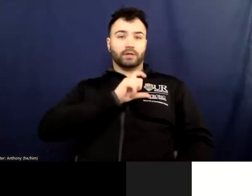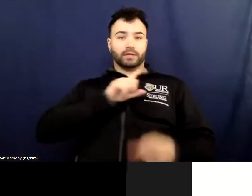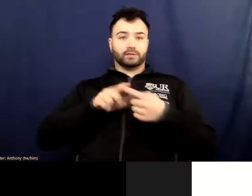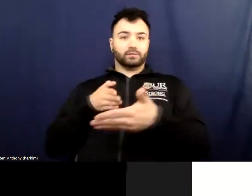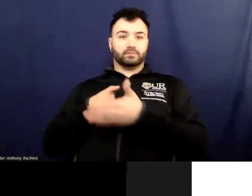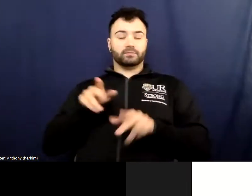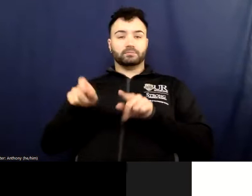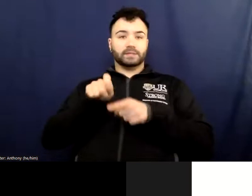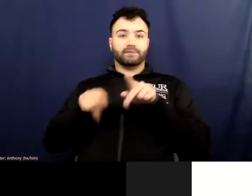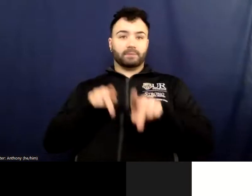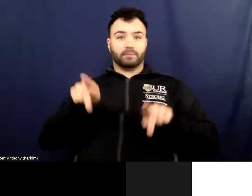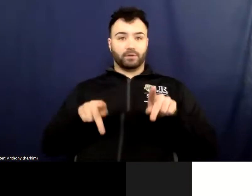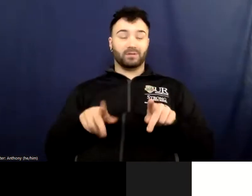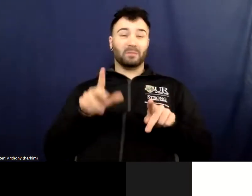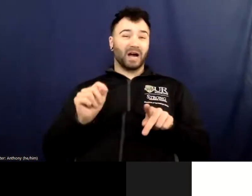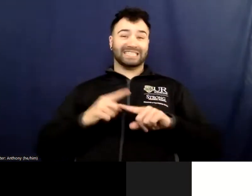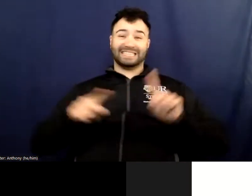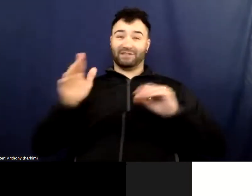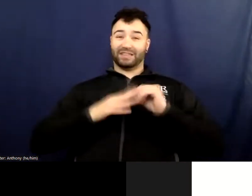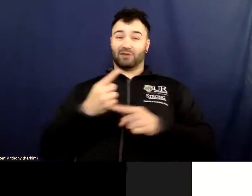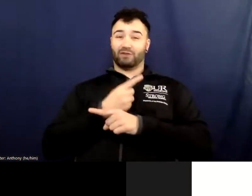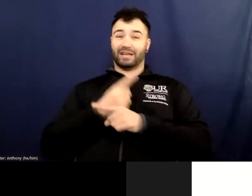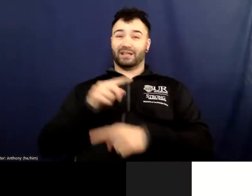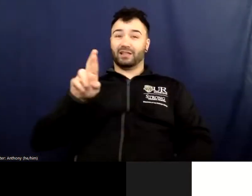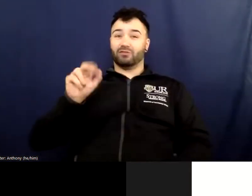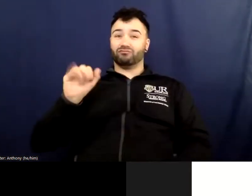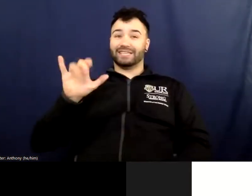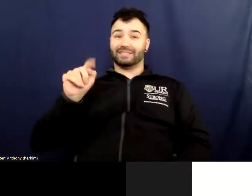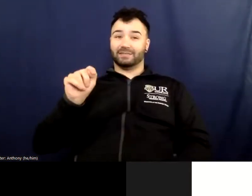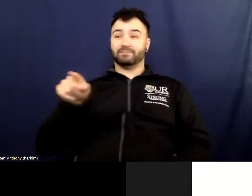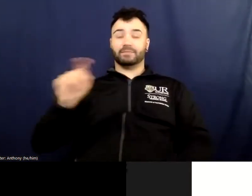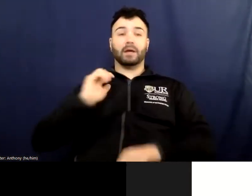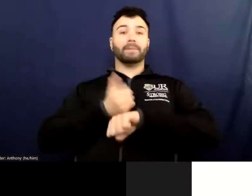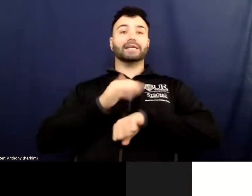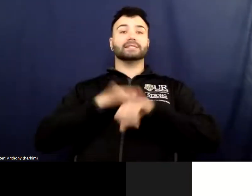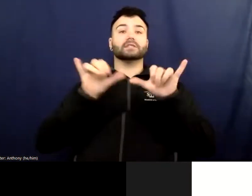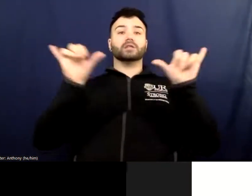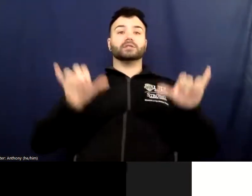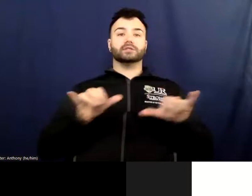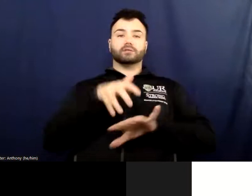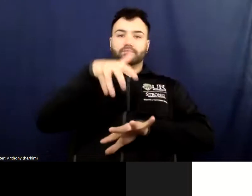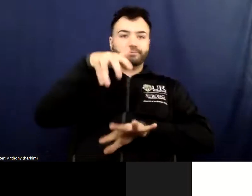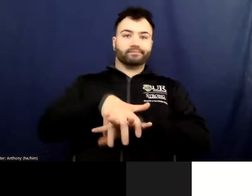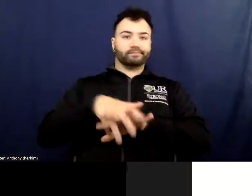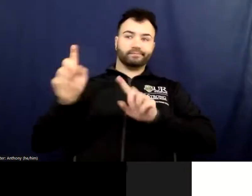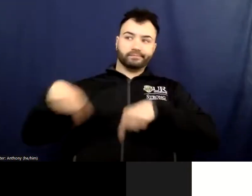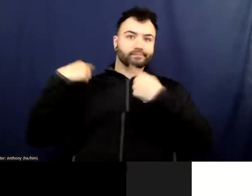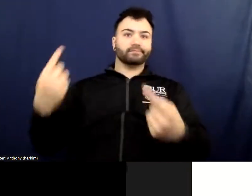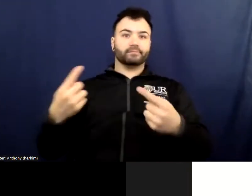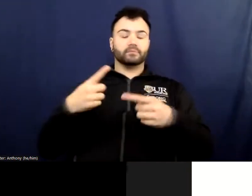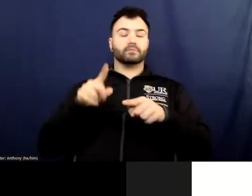racism. It's actually in a form of systematic and even structural racism that's been institutionalized by our drug